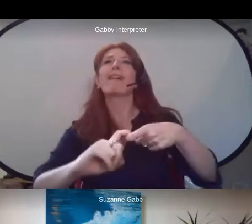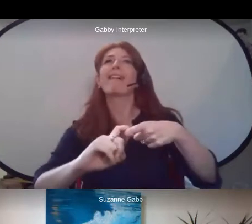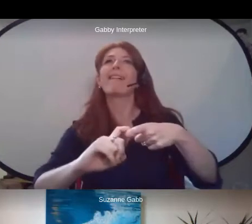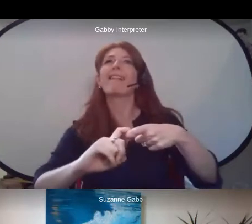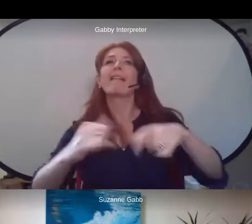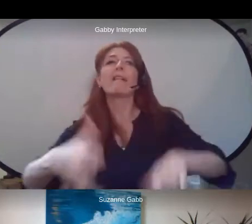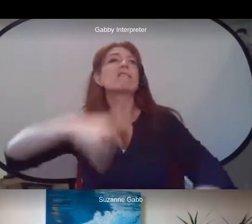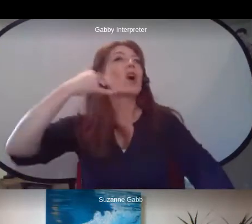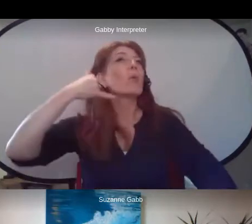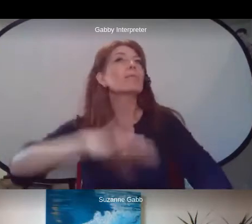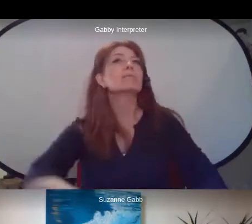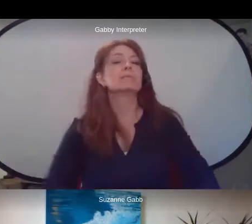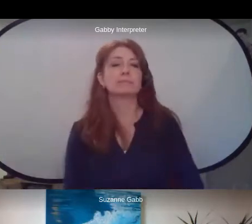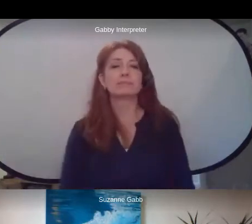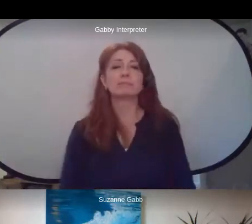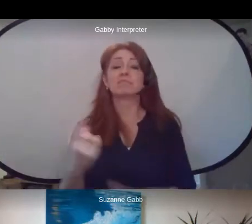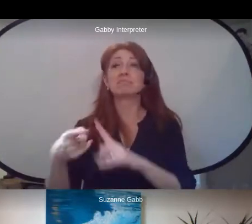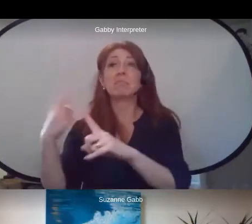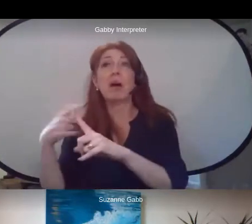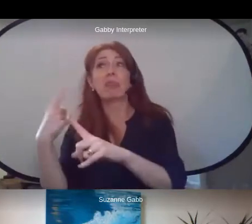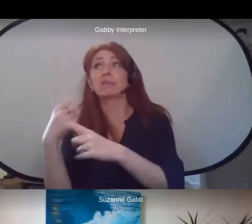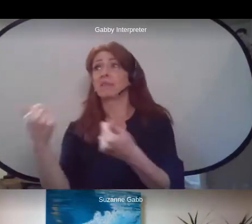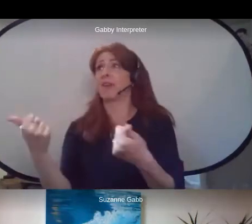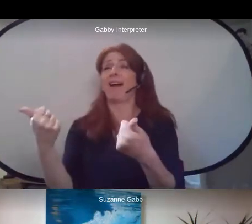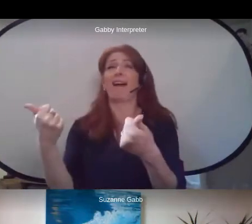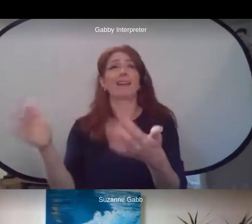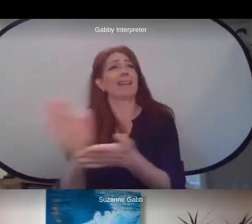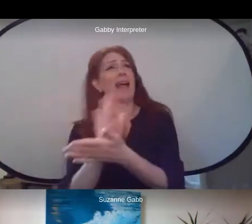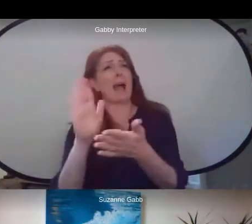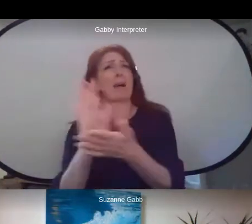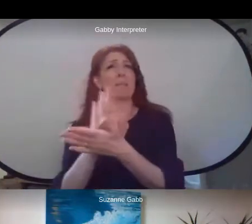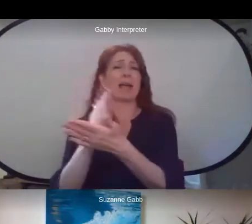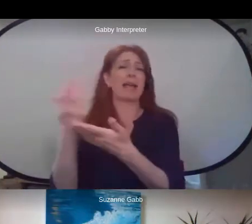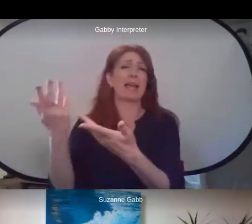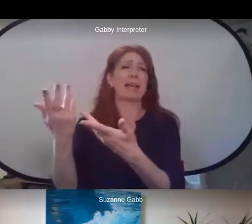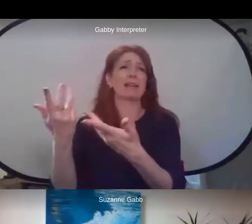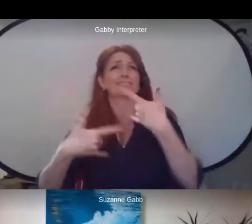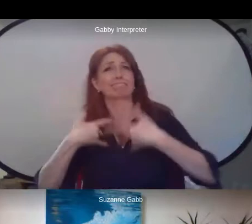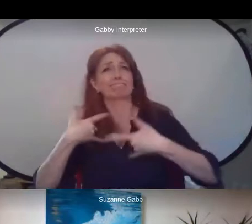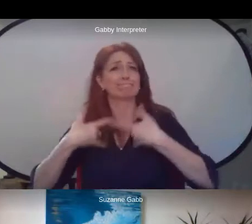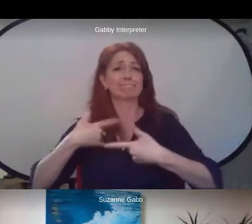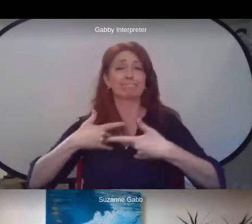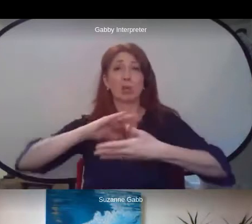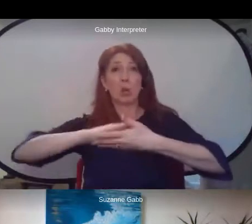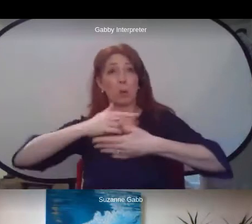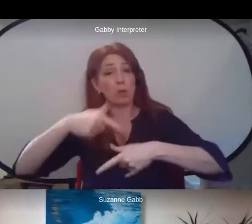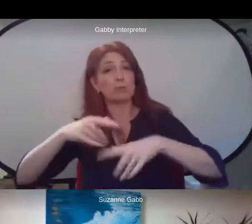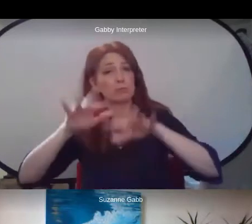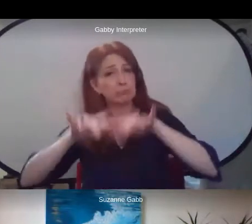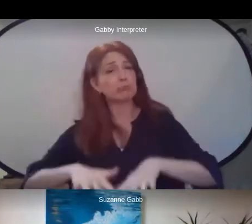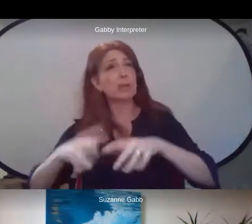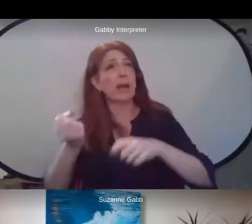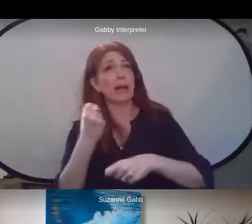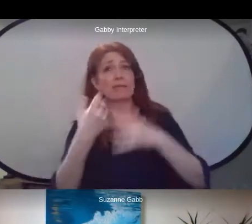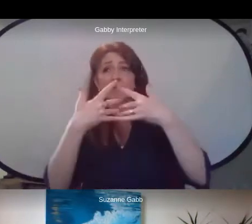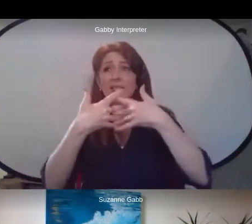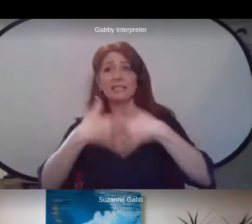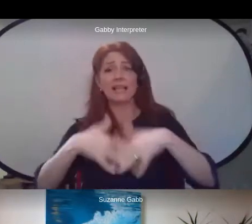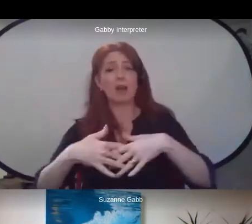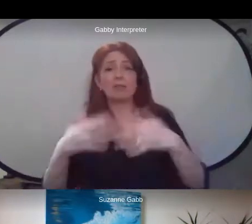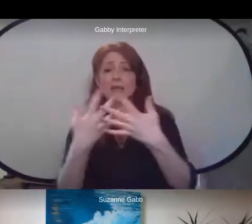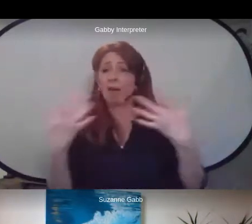then there was others that were totally embraced with it and had computers, had all forms of technology. So it was, getting that